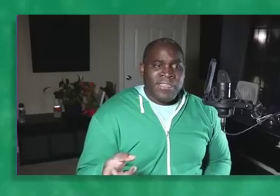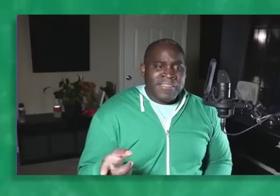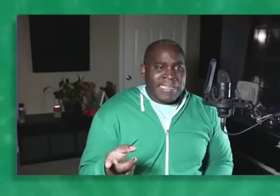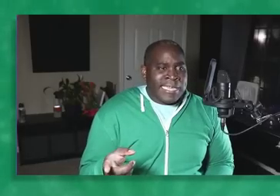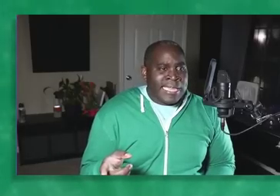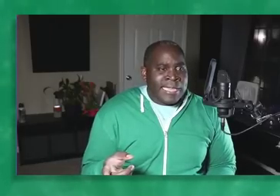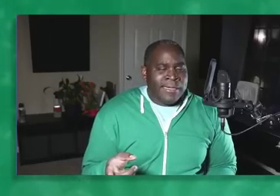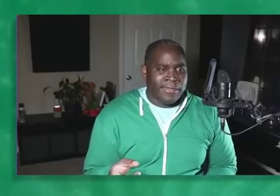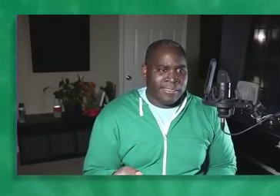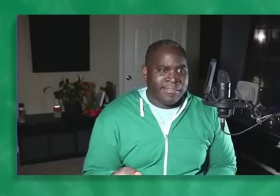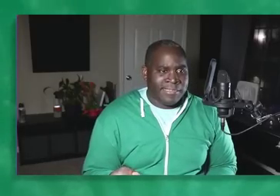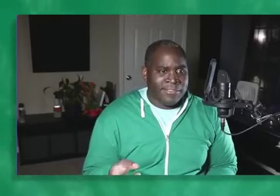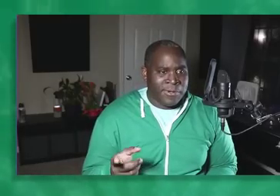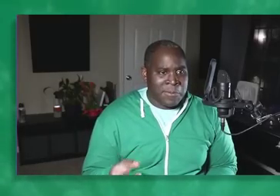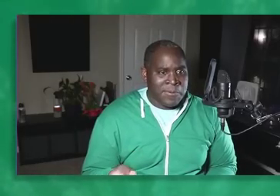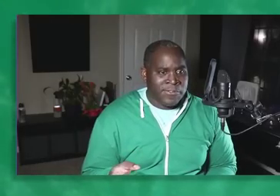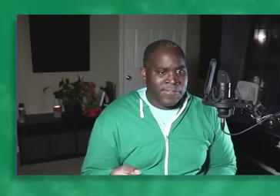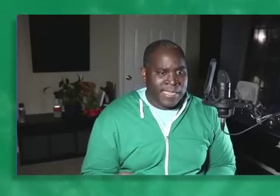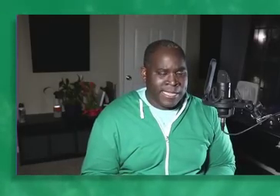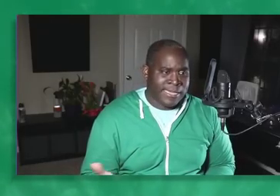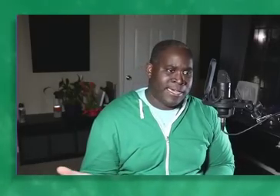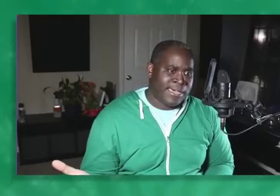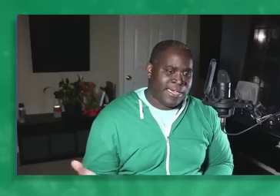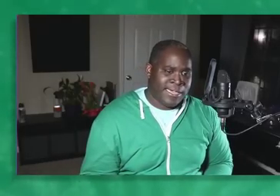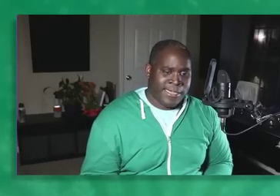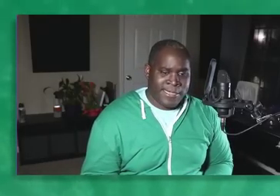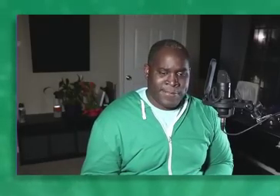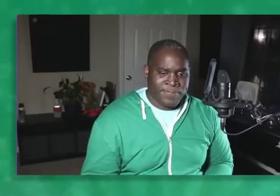So she's saying, let's see, do I remember what she's saying?